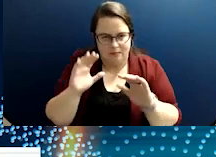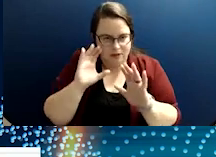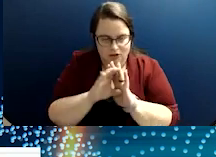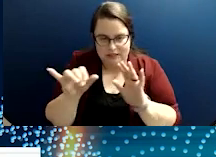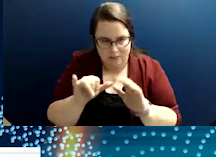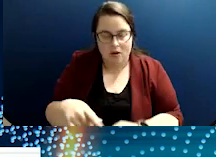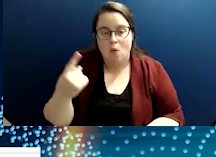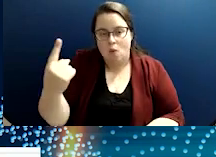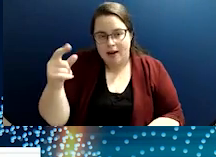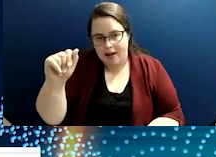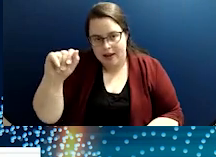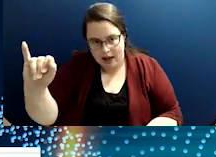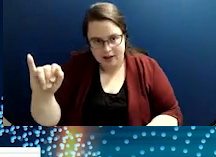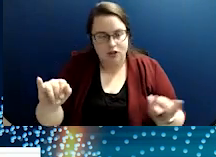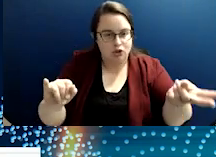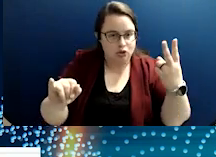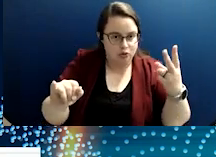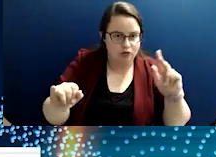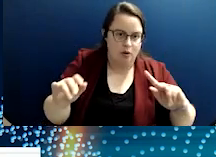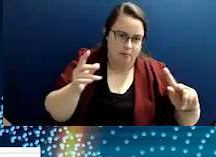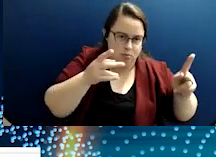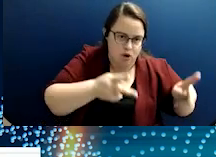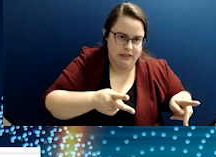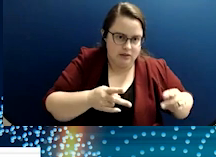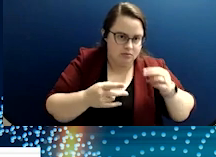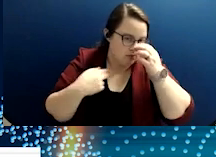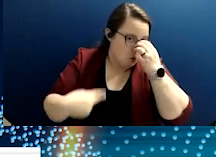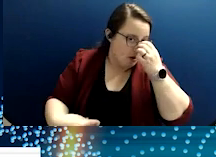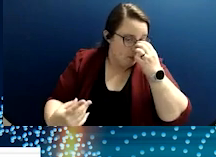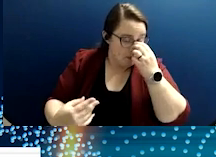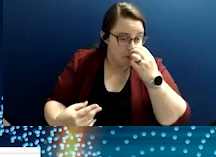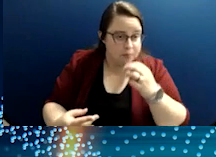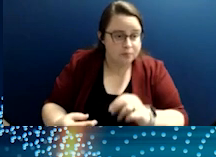same with the chat, either AI or human.